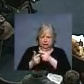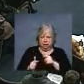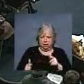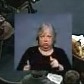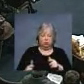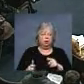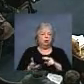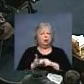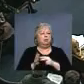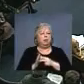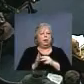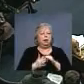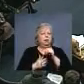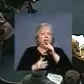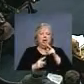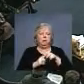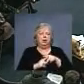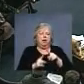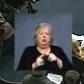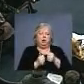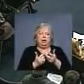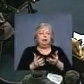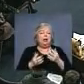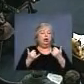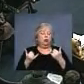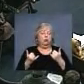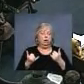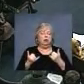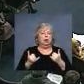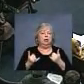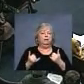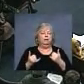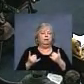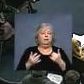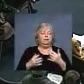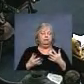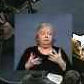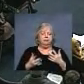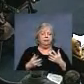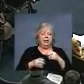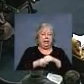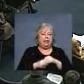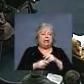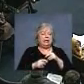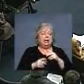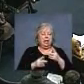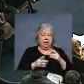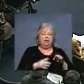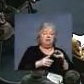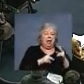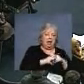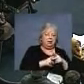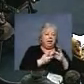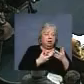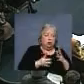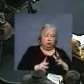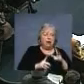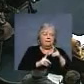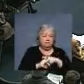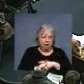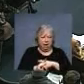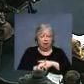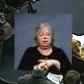In other words, it will not apply to anything that's currently in the applications have been filed and the things in the pipeline for